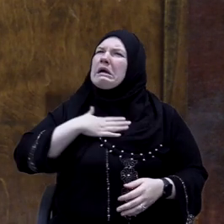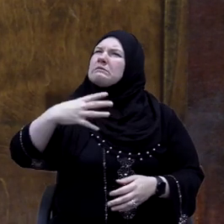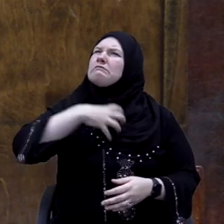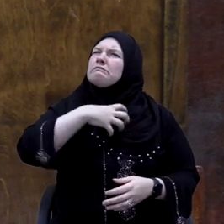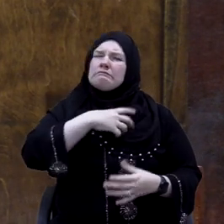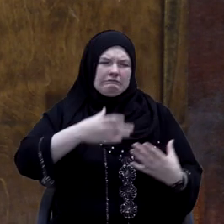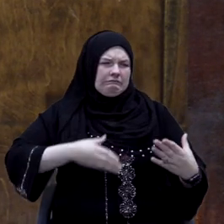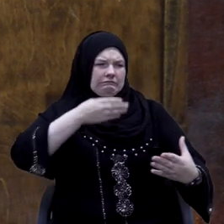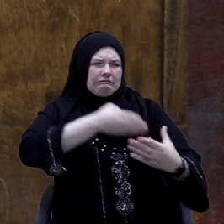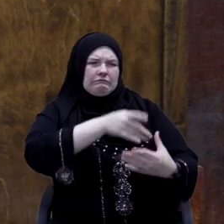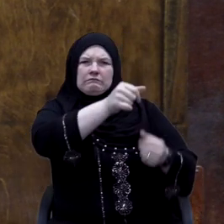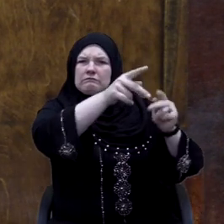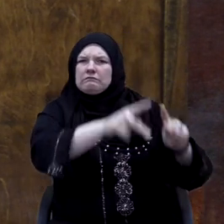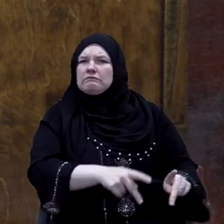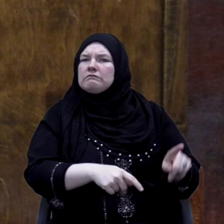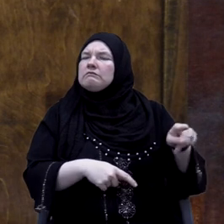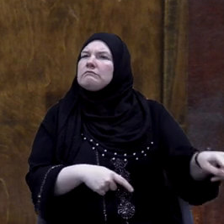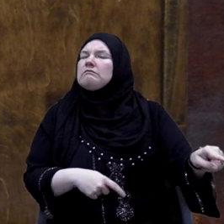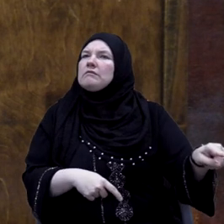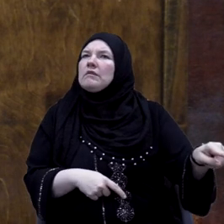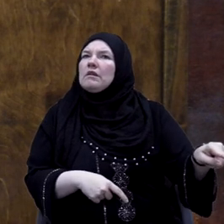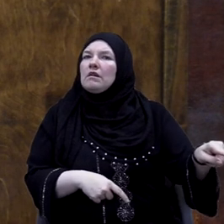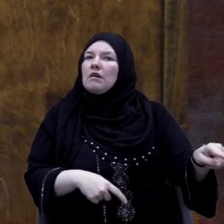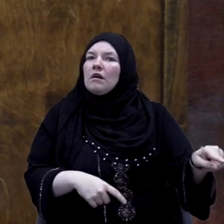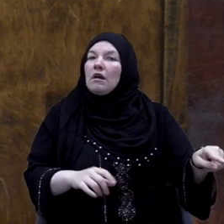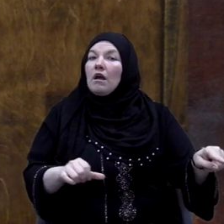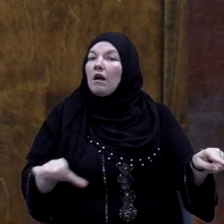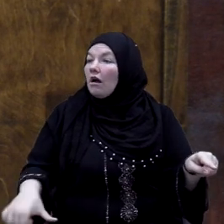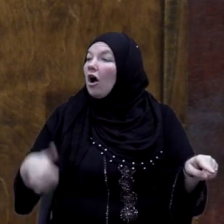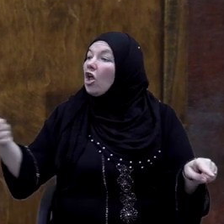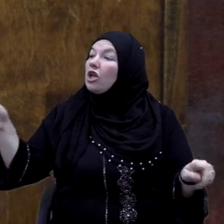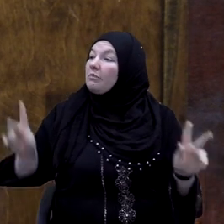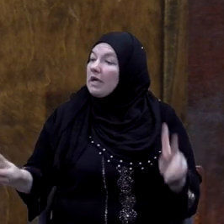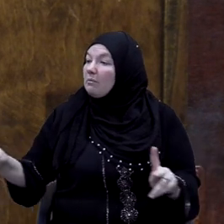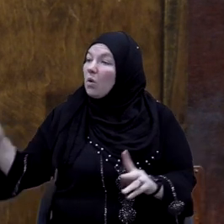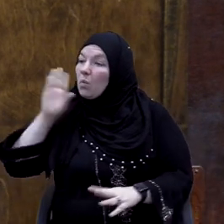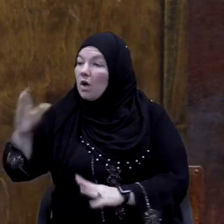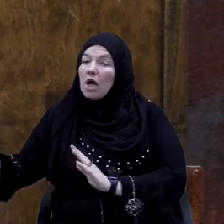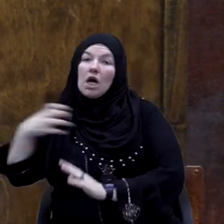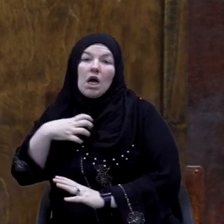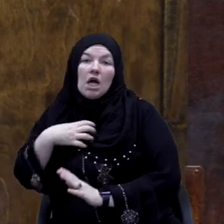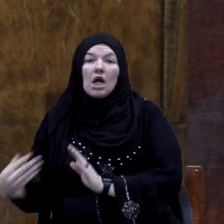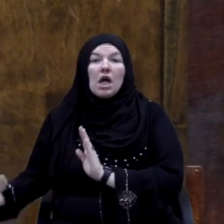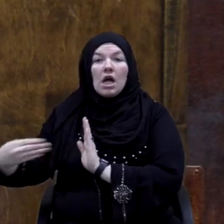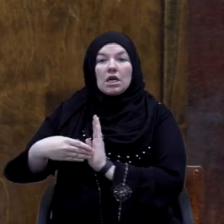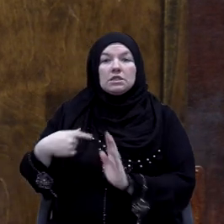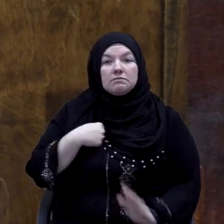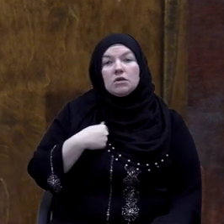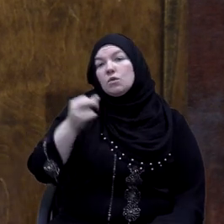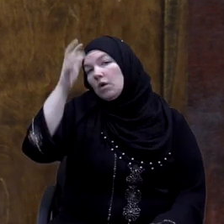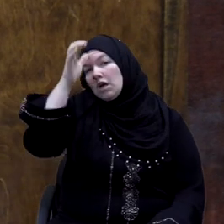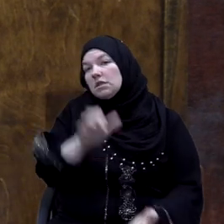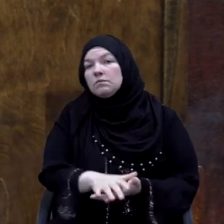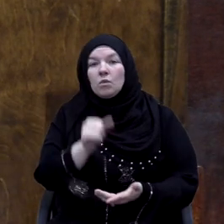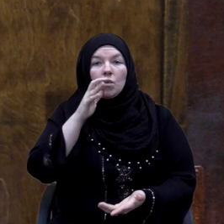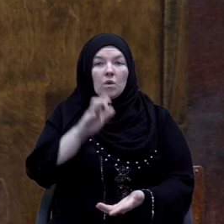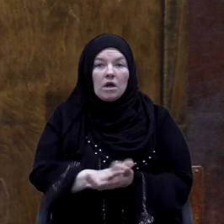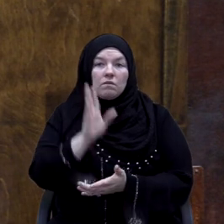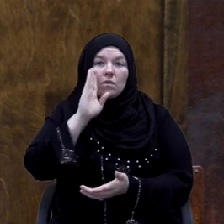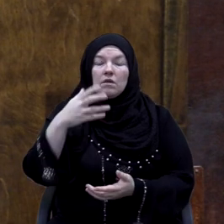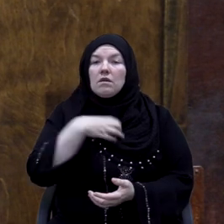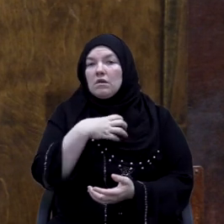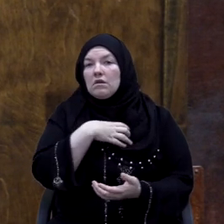and your adversaries and victims will submit their complaint, and then your wife or husband will come and